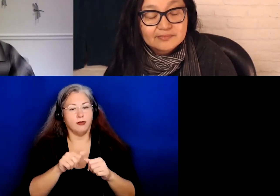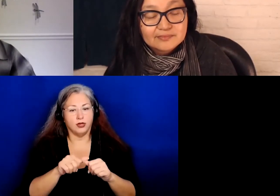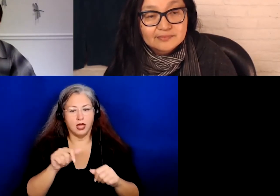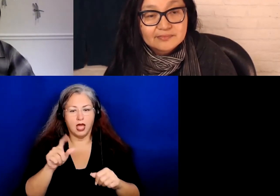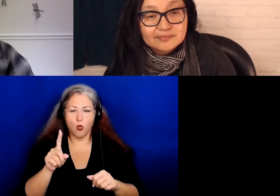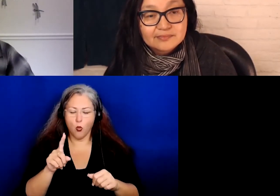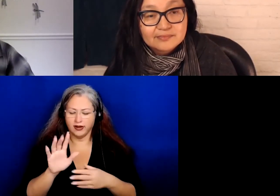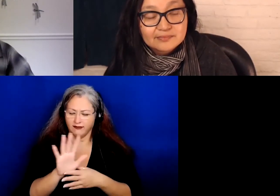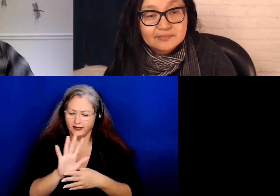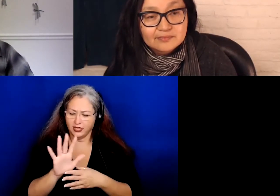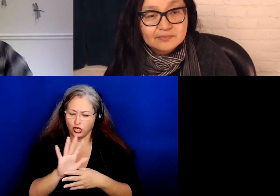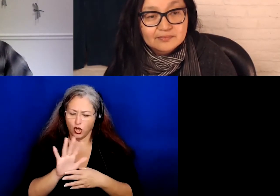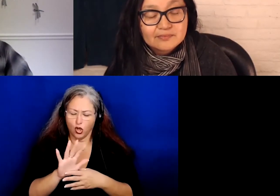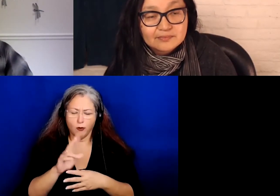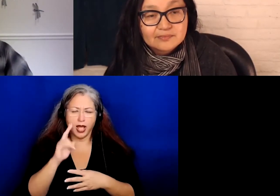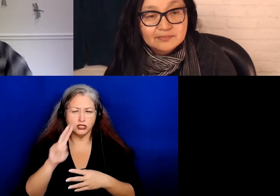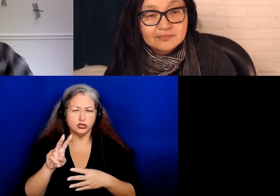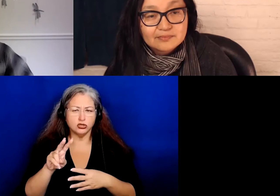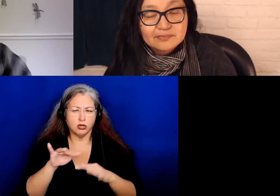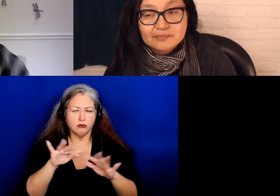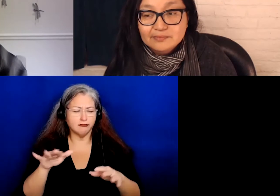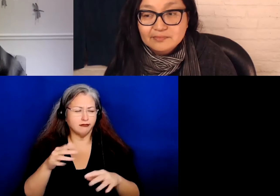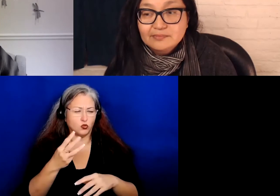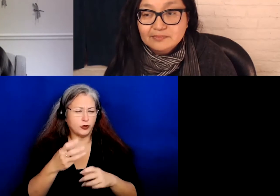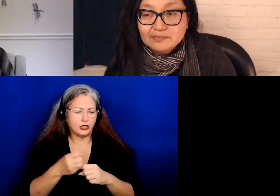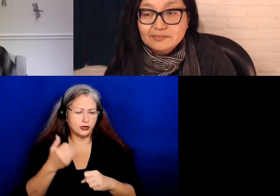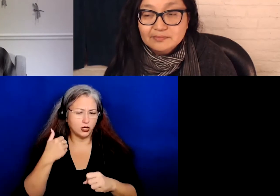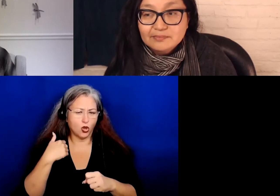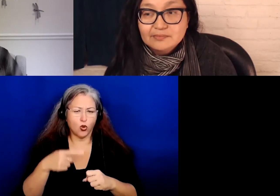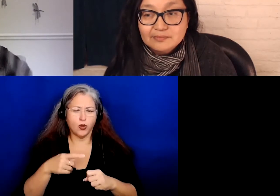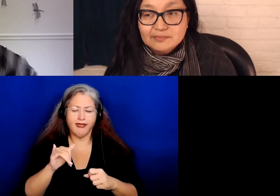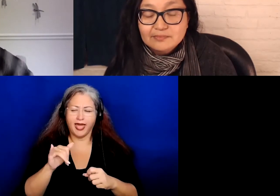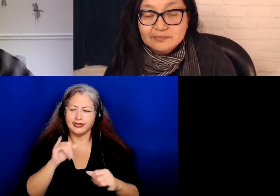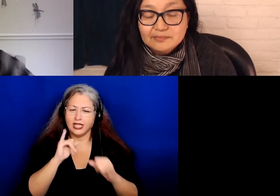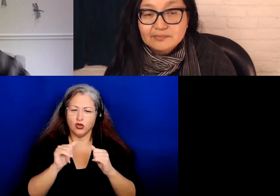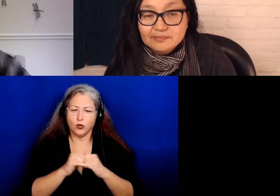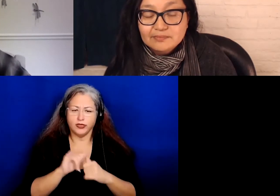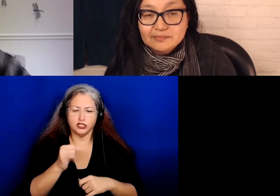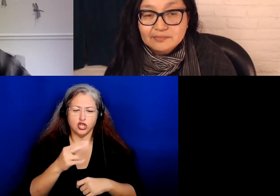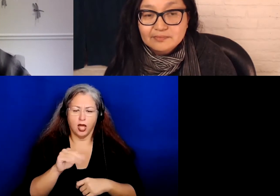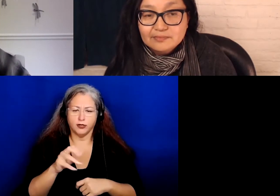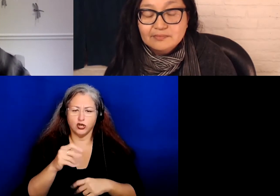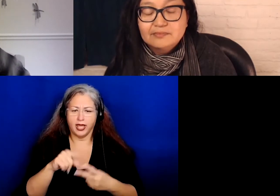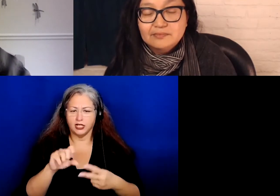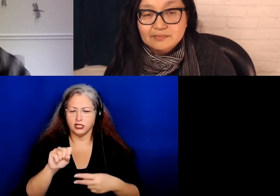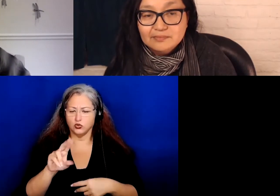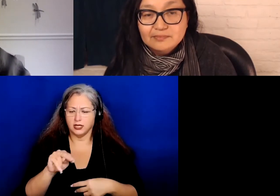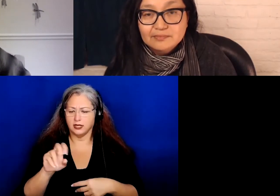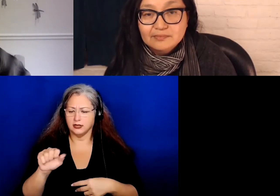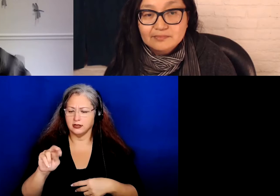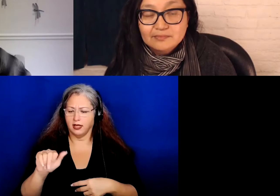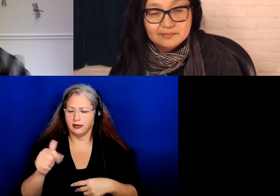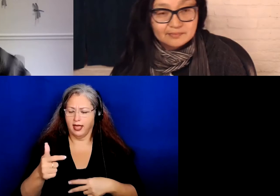there was this video going around a couple years ago. It's like an interview with John Berger and Susan Sontag, and they're